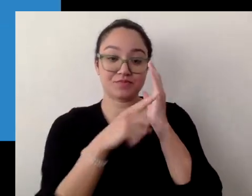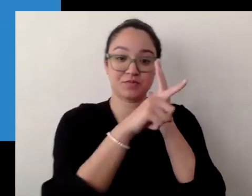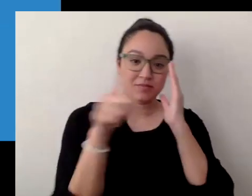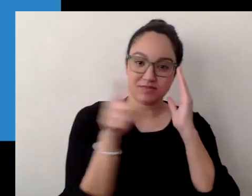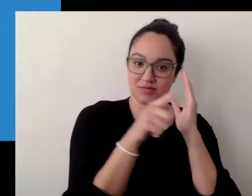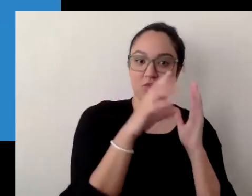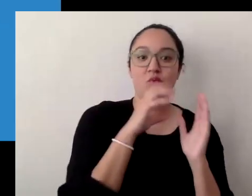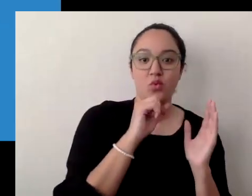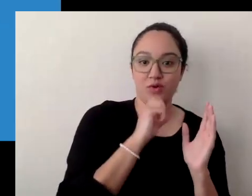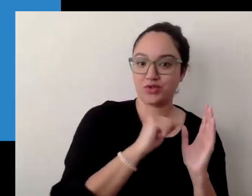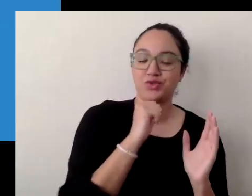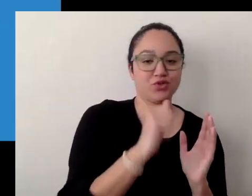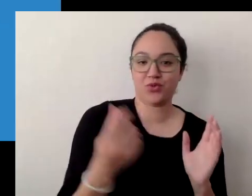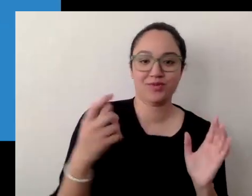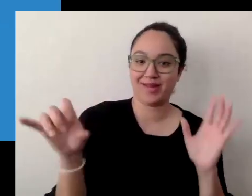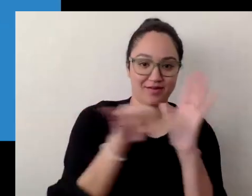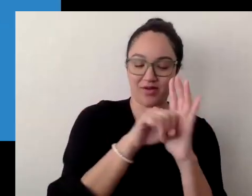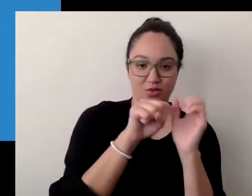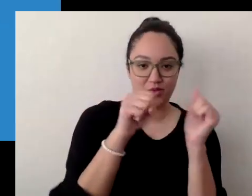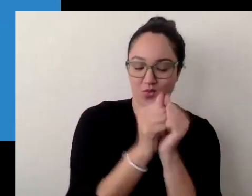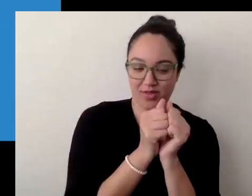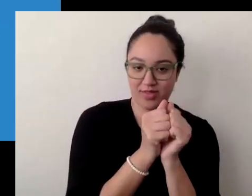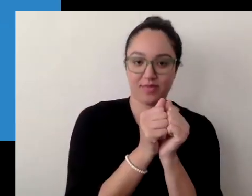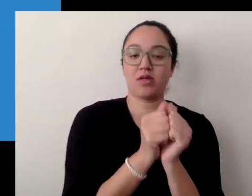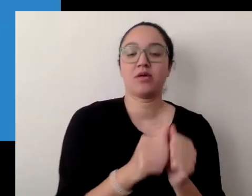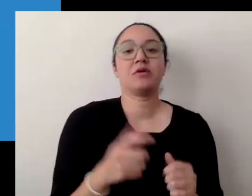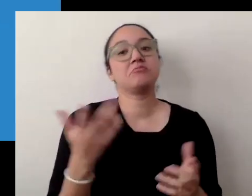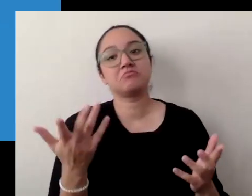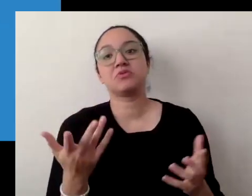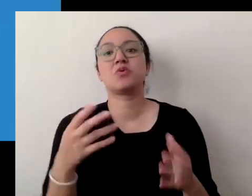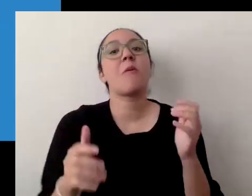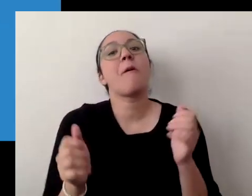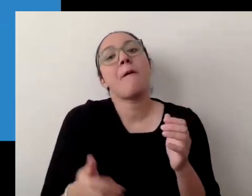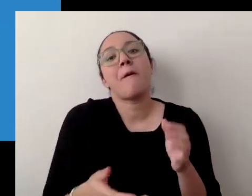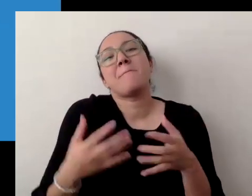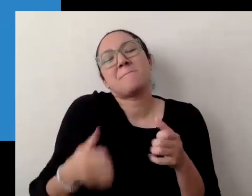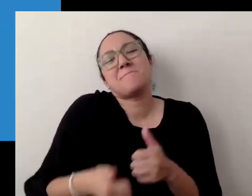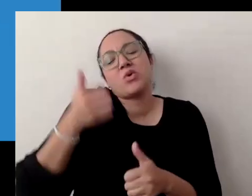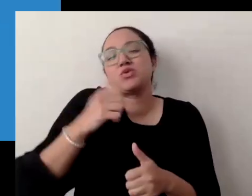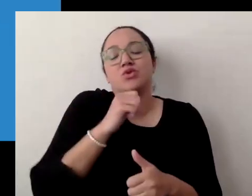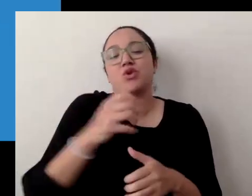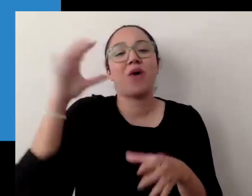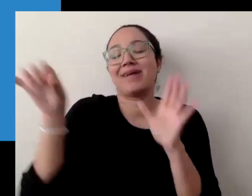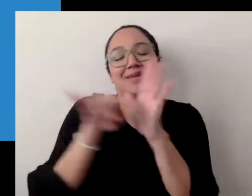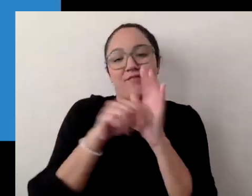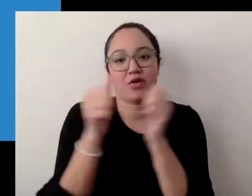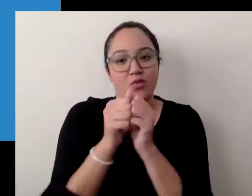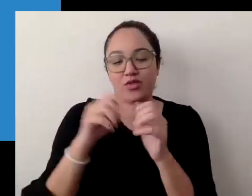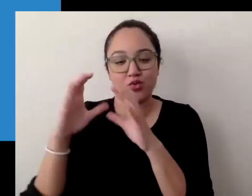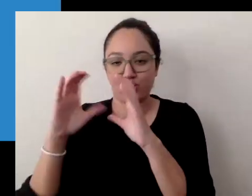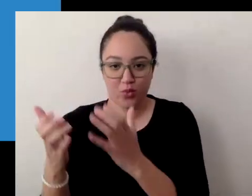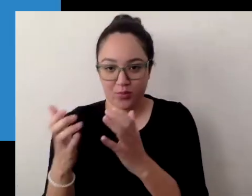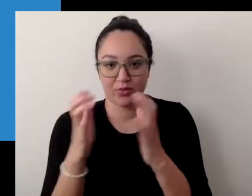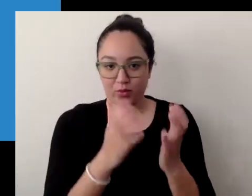not identify with either. And as we can see, the majority don't identify with either group, but there is a significant